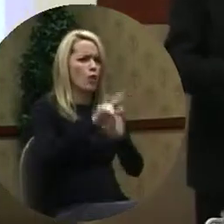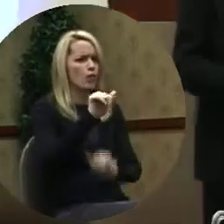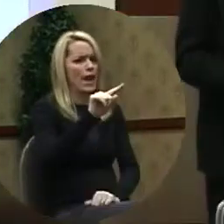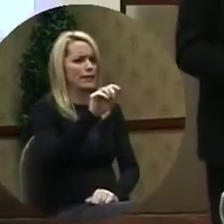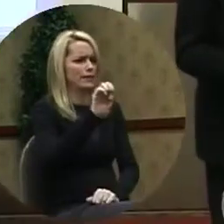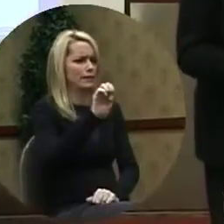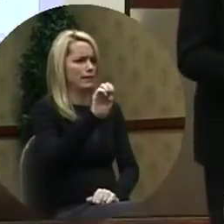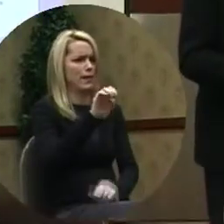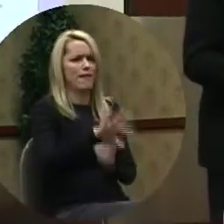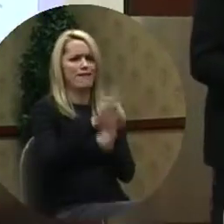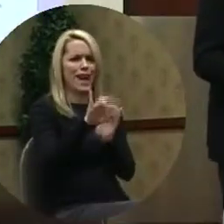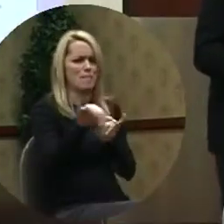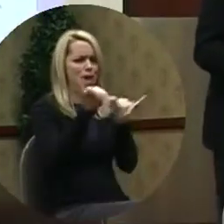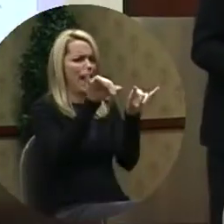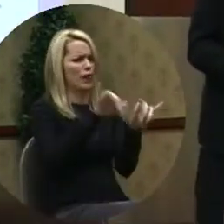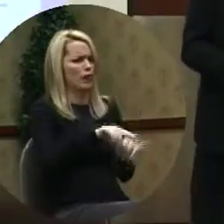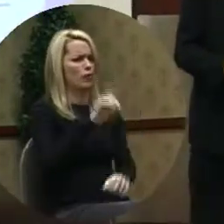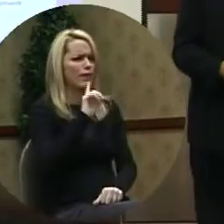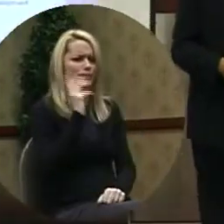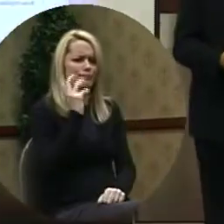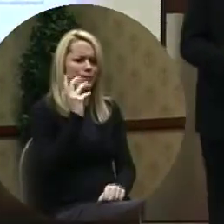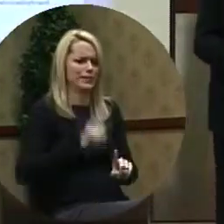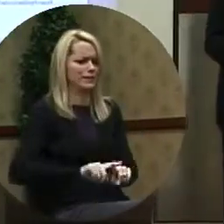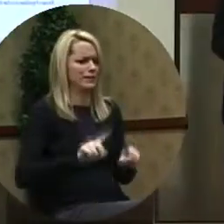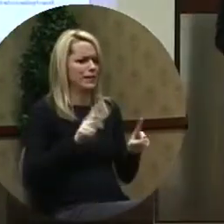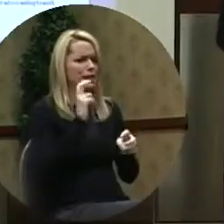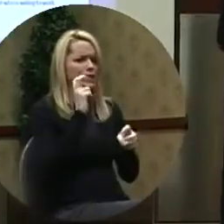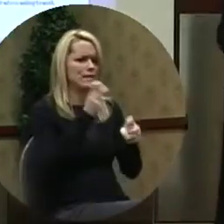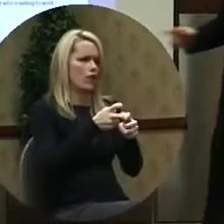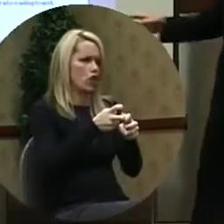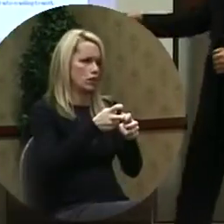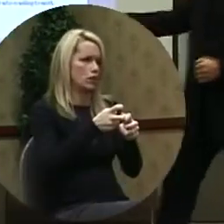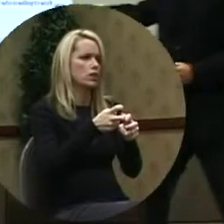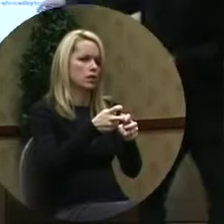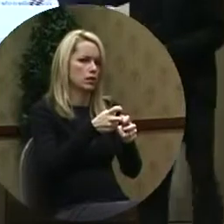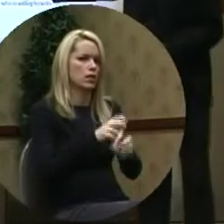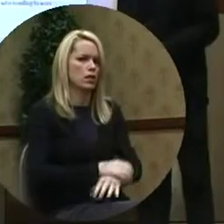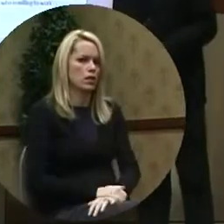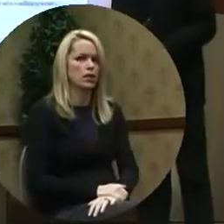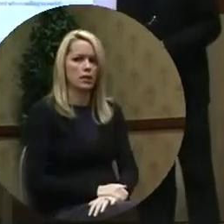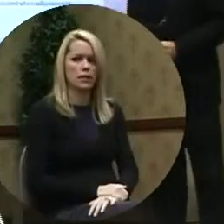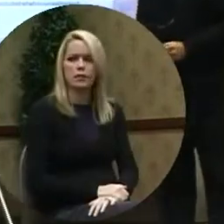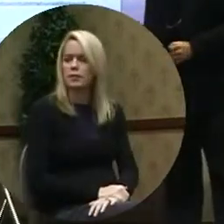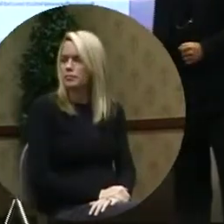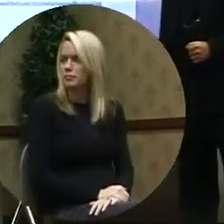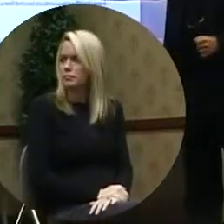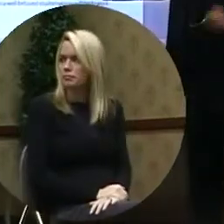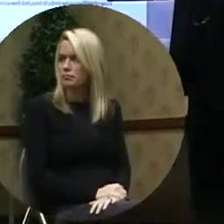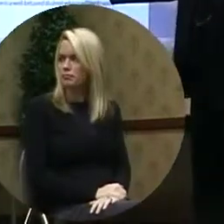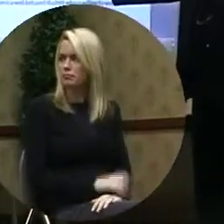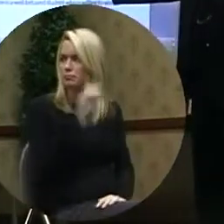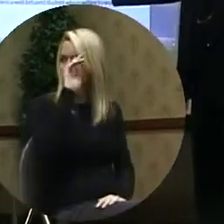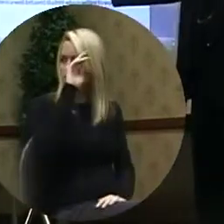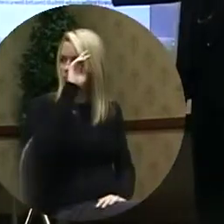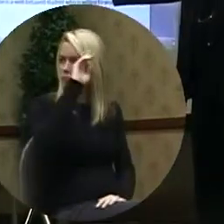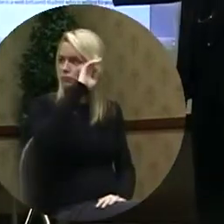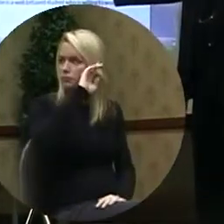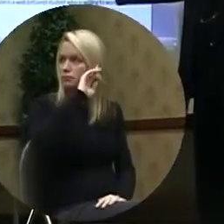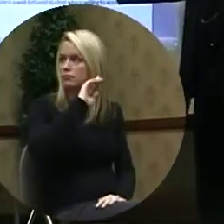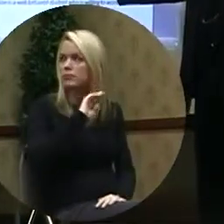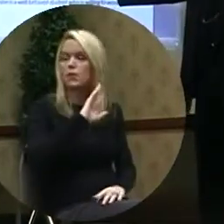that finding patterns are extraordinarily difficult. So when we look at this, you may find, with